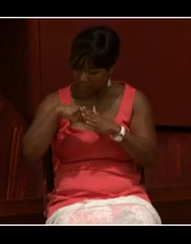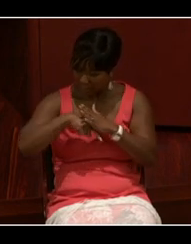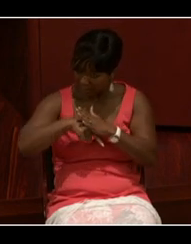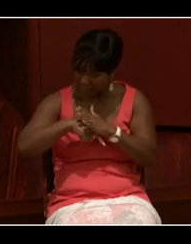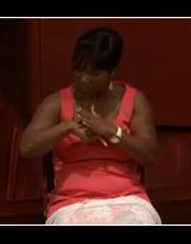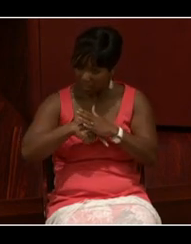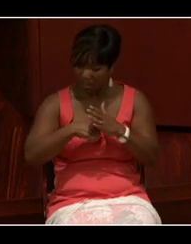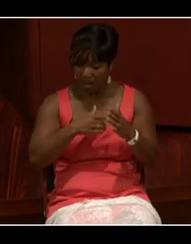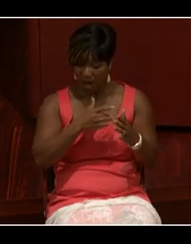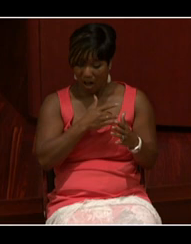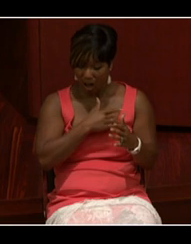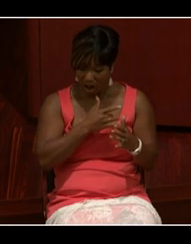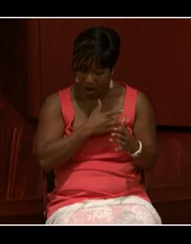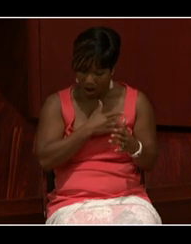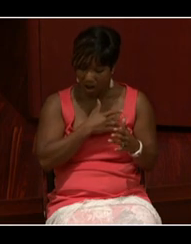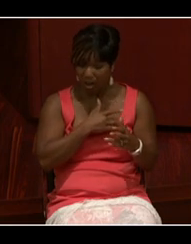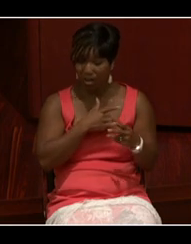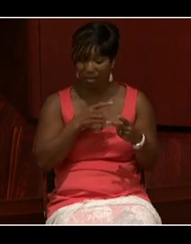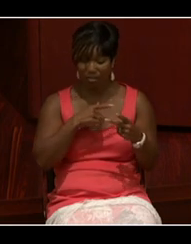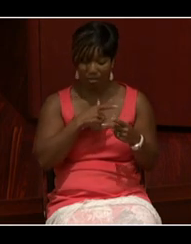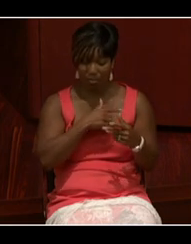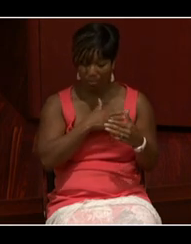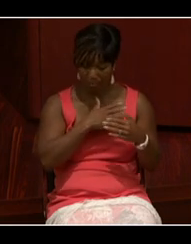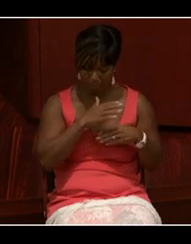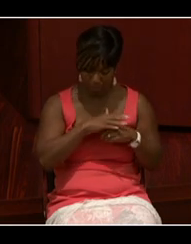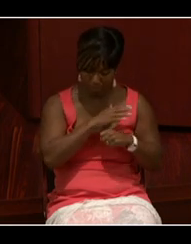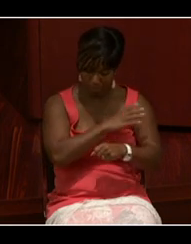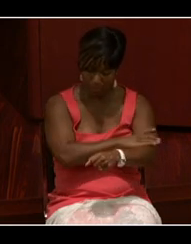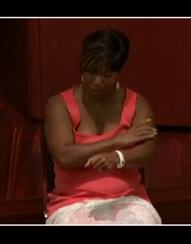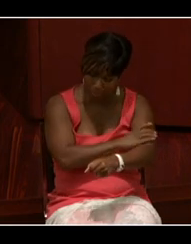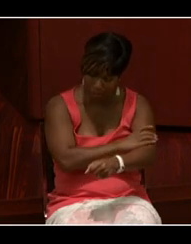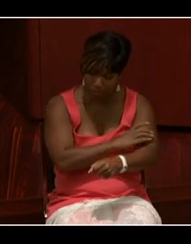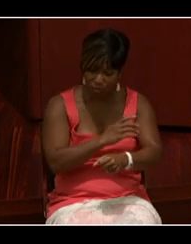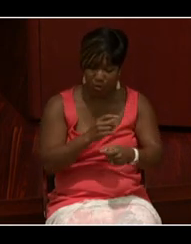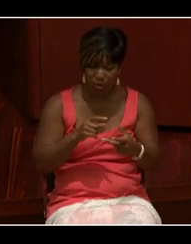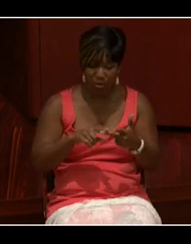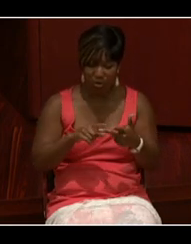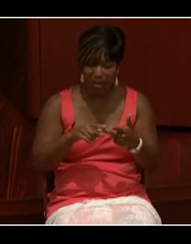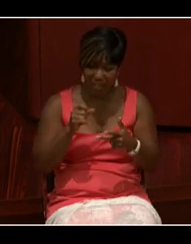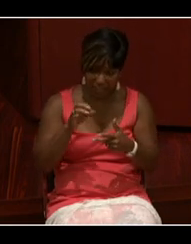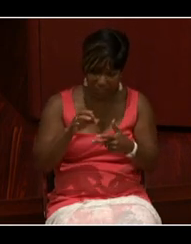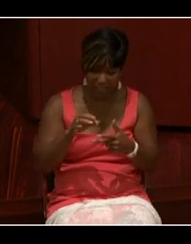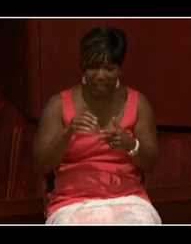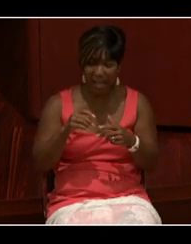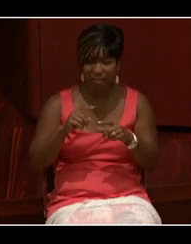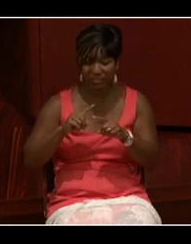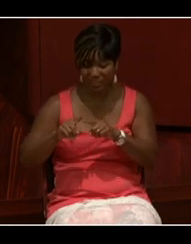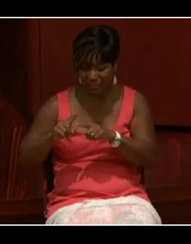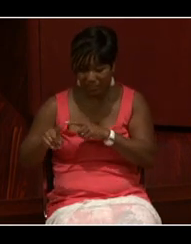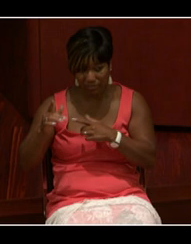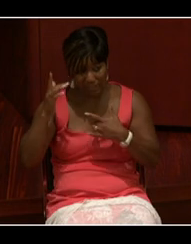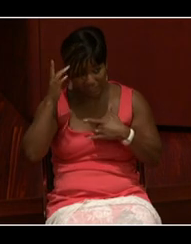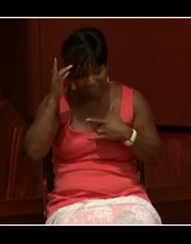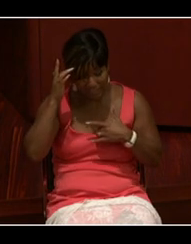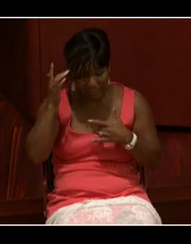know, heart rate and blood pressure and things of that nature, or if they suffered from any other specific disease or